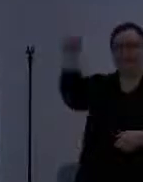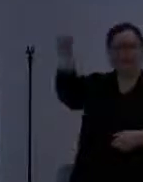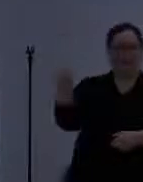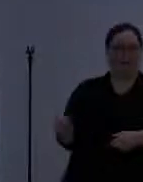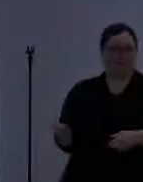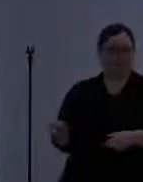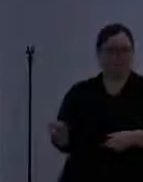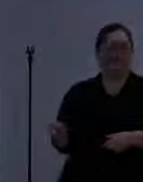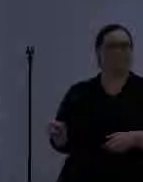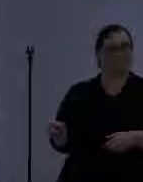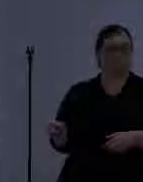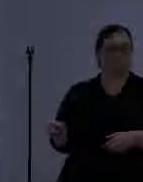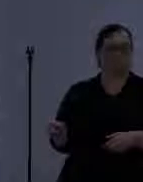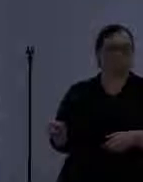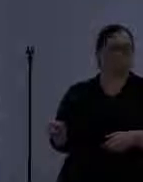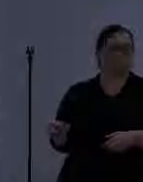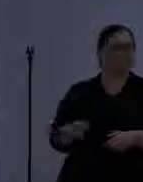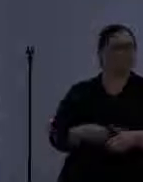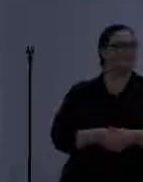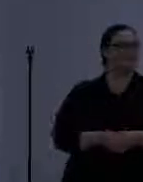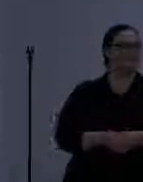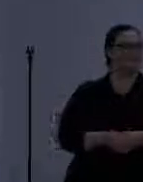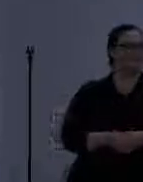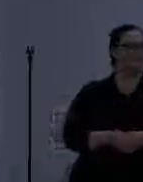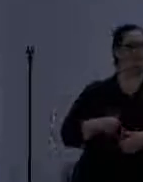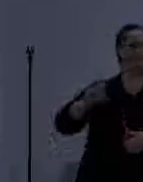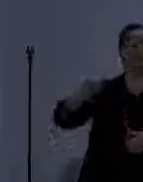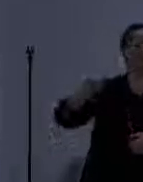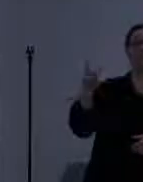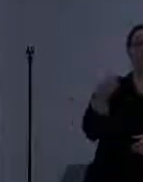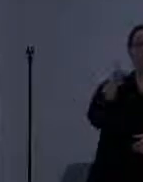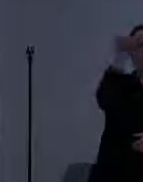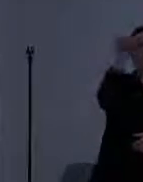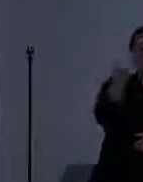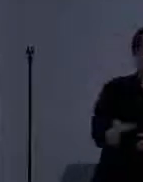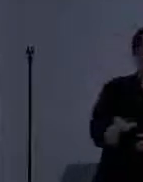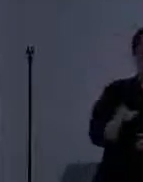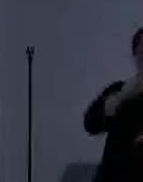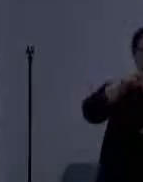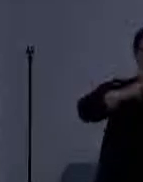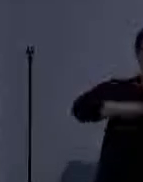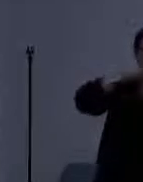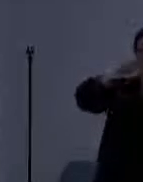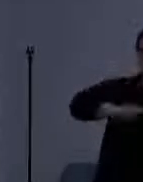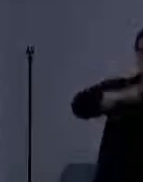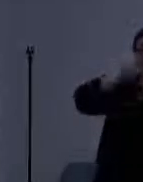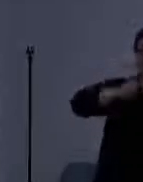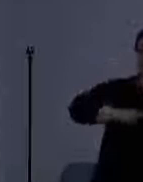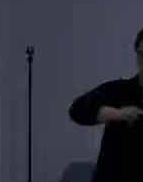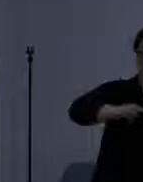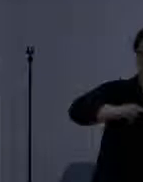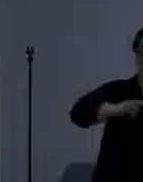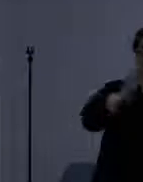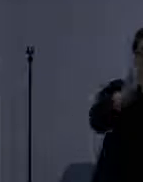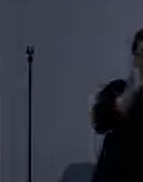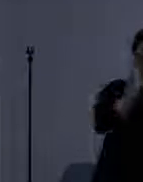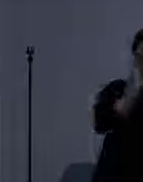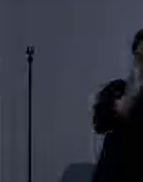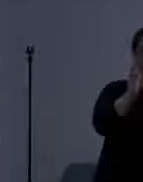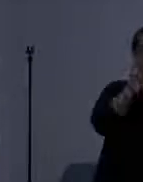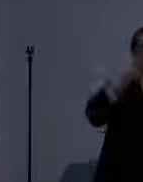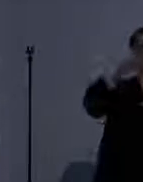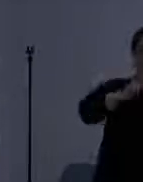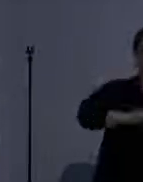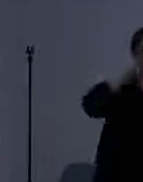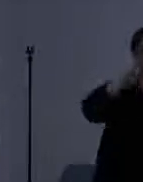NDIS quality and safeguarding framework. The first dimension is the developmental safeguards. So